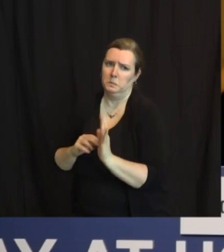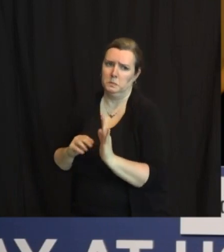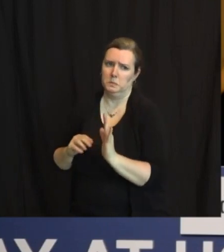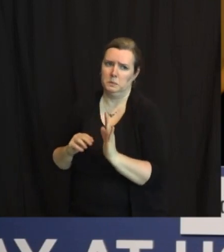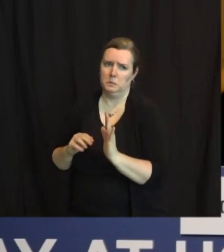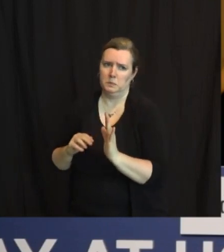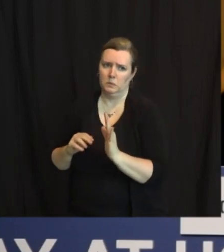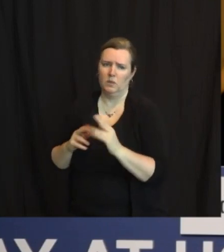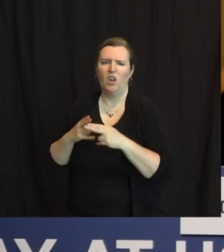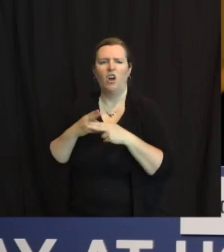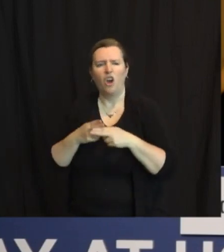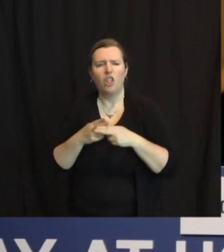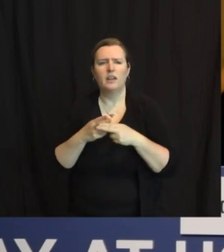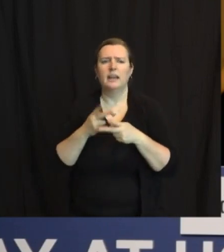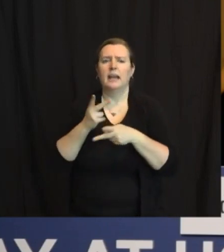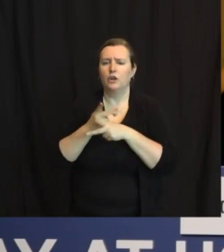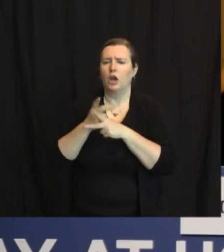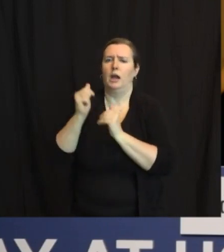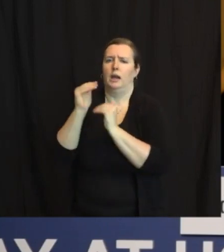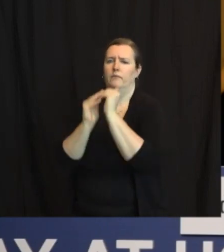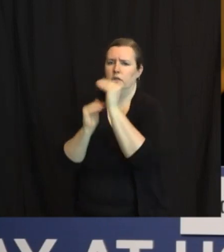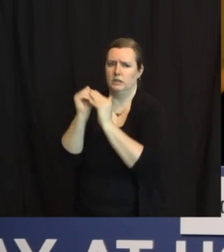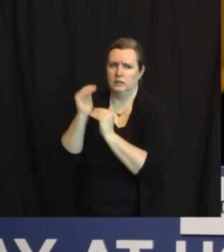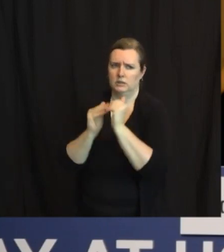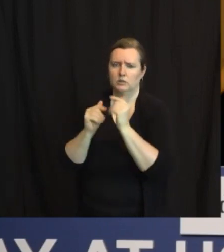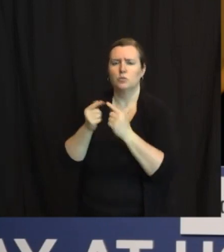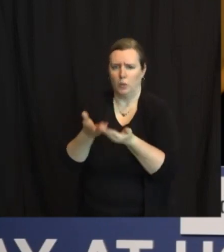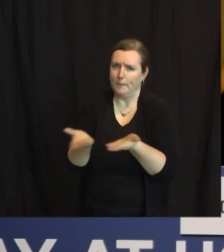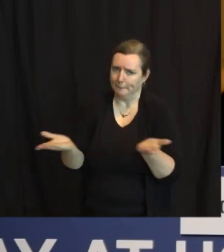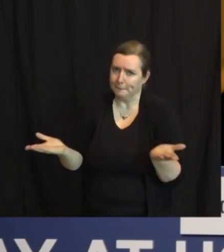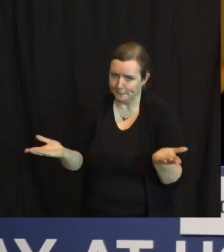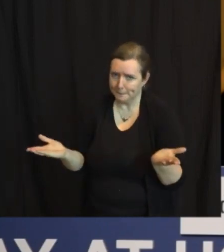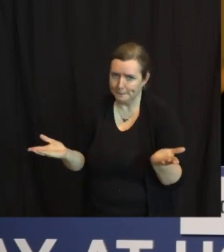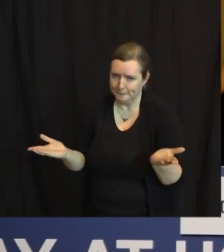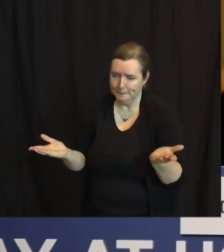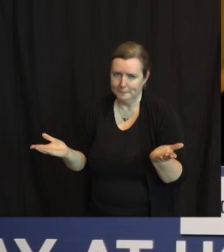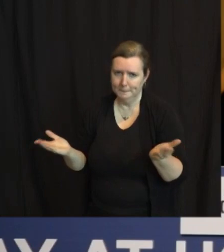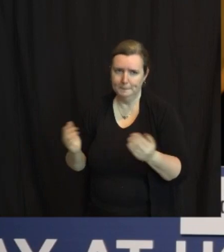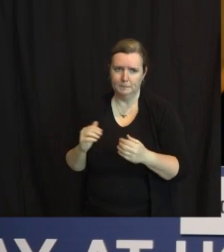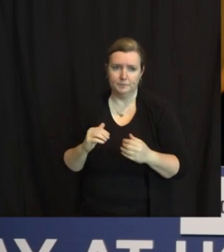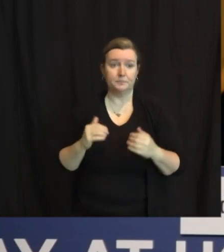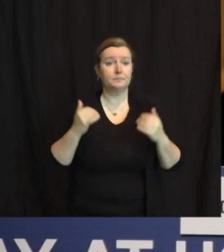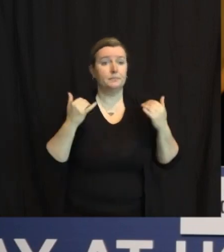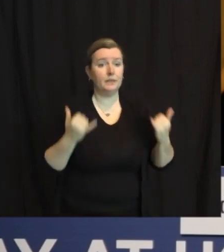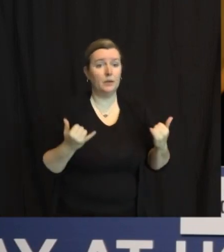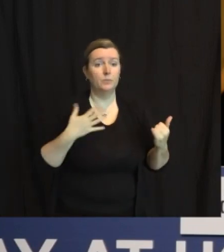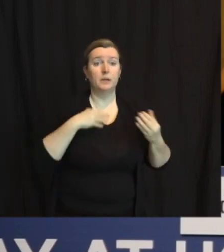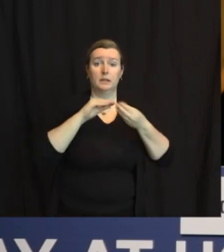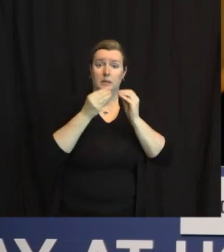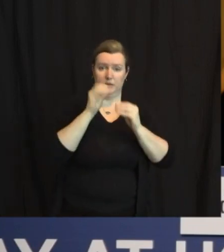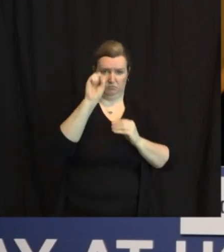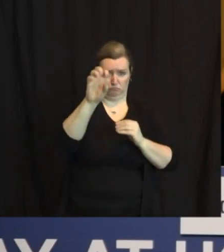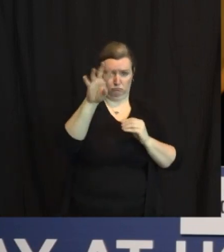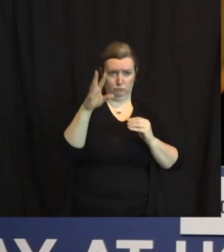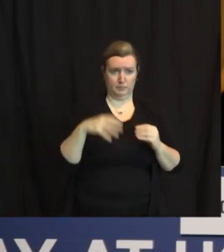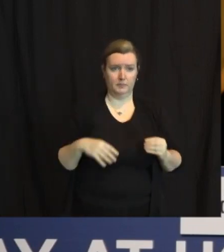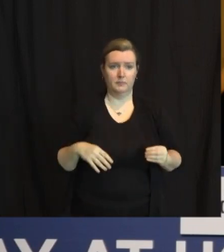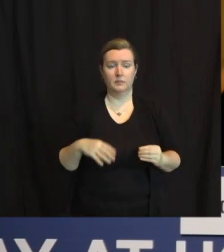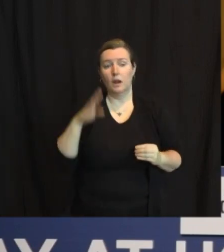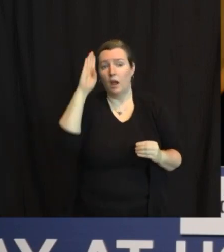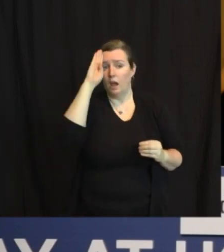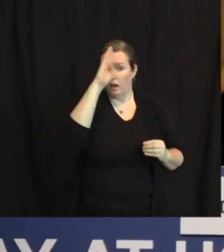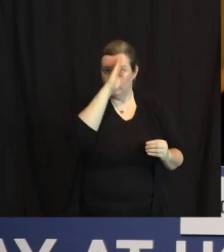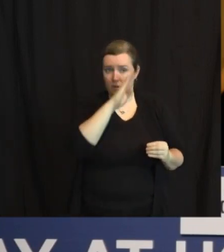of the residents, is appreciated. Now for my daily report. As the governor mentioned, our hospitals